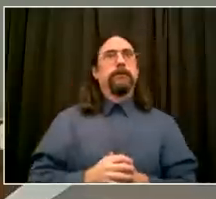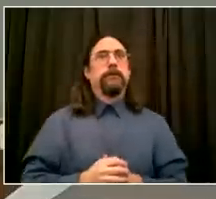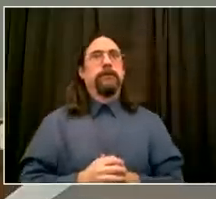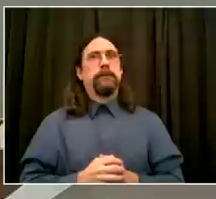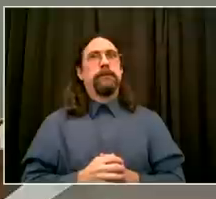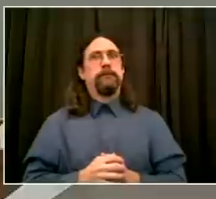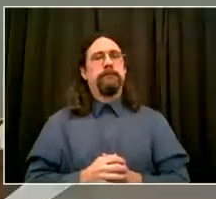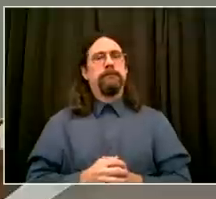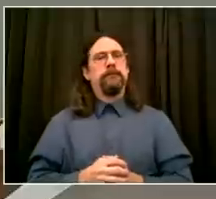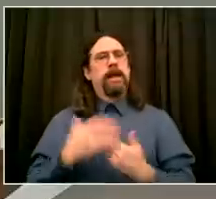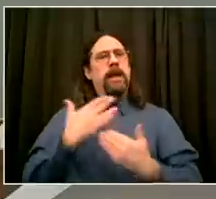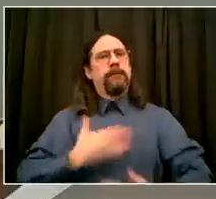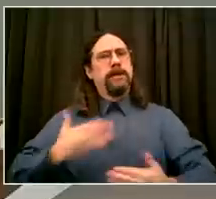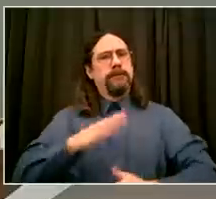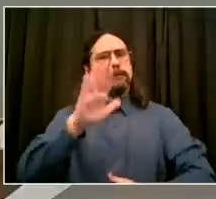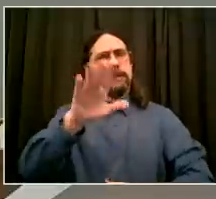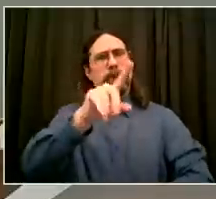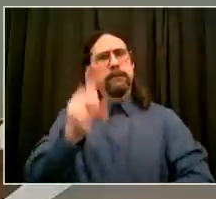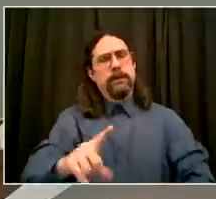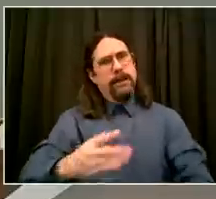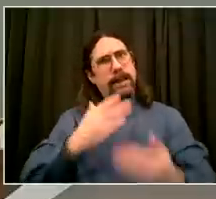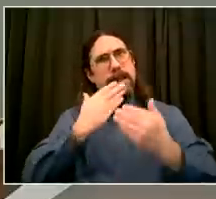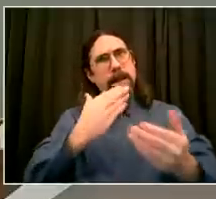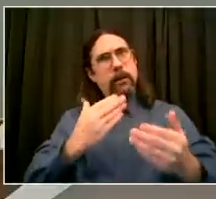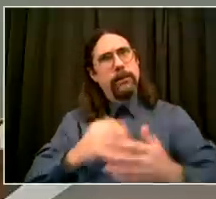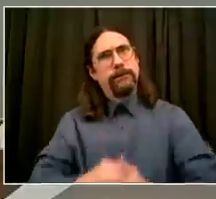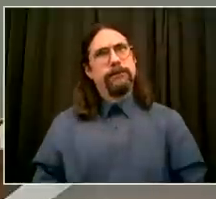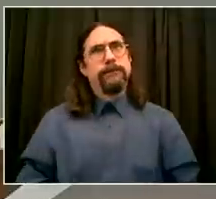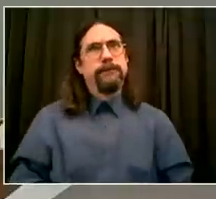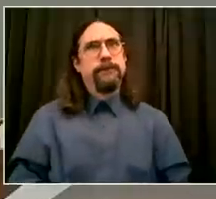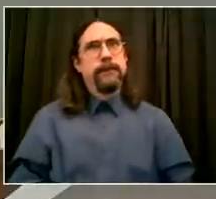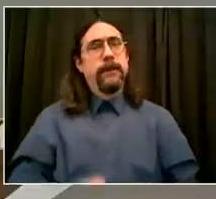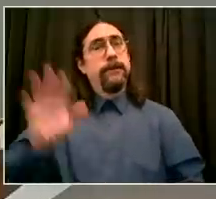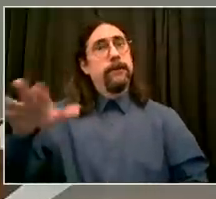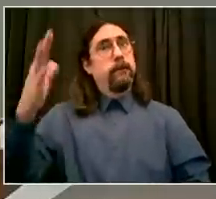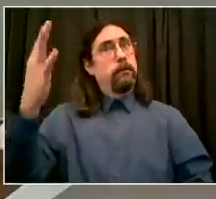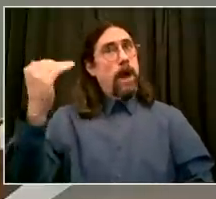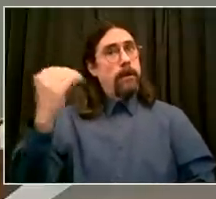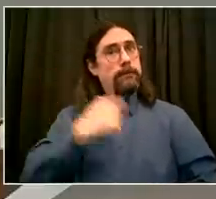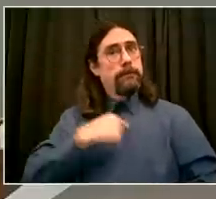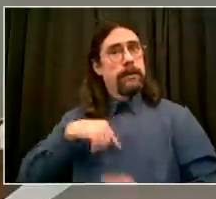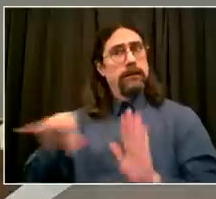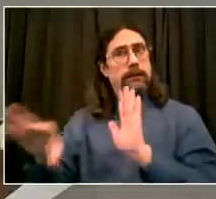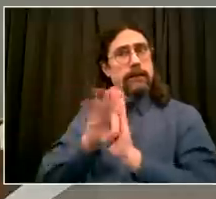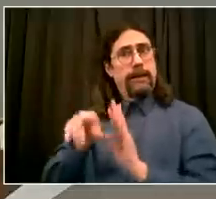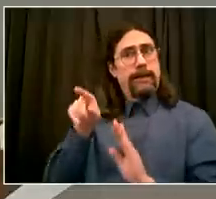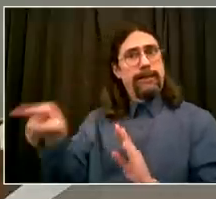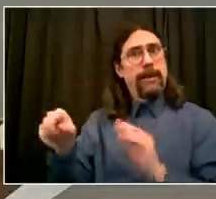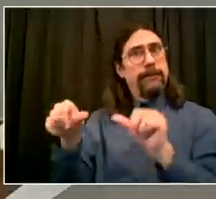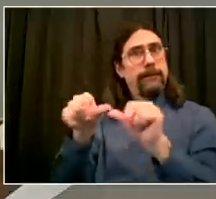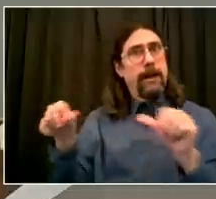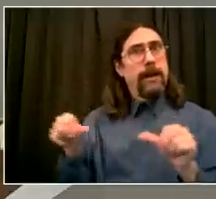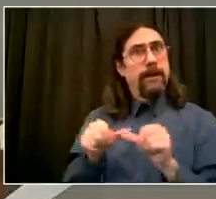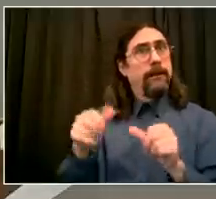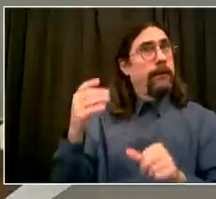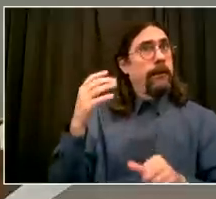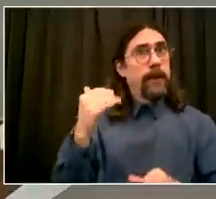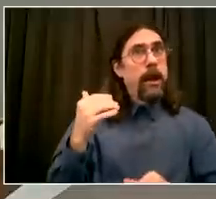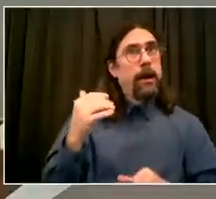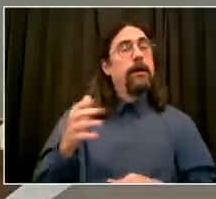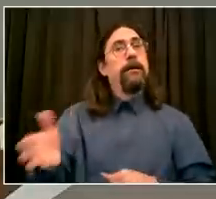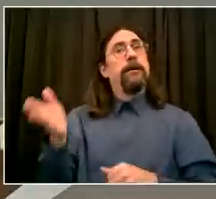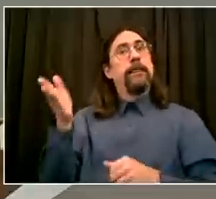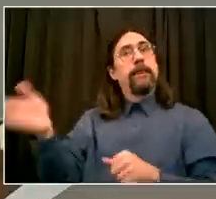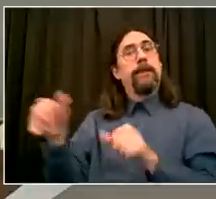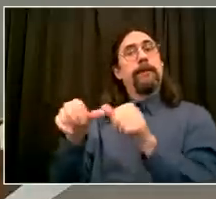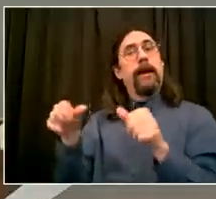very popular testing site. Many, many people from the Bronx relied on this site to keep themselves and their families safe from COVID. And as a primary care